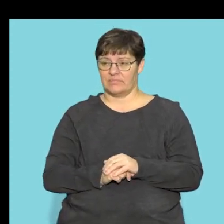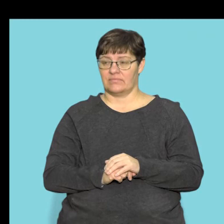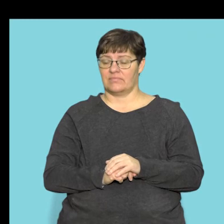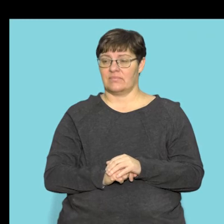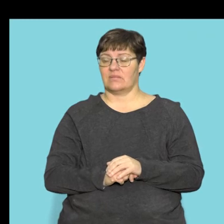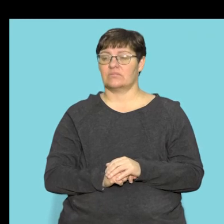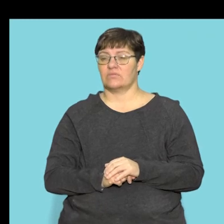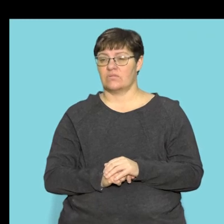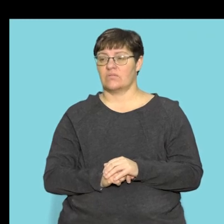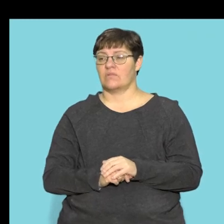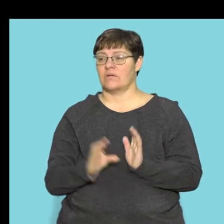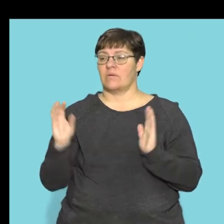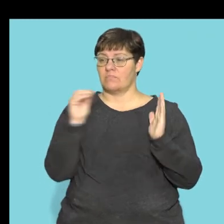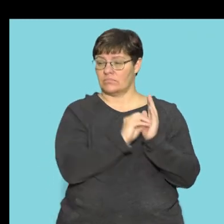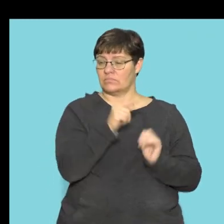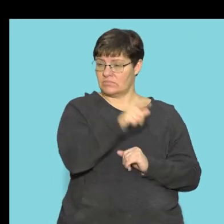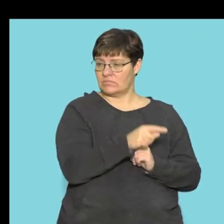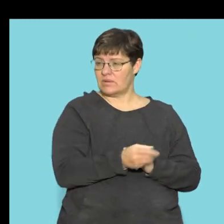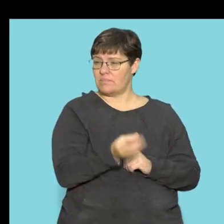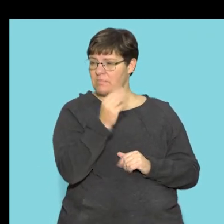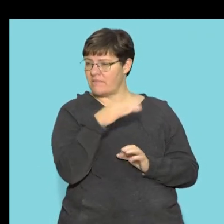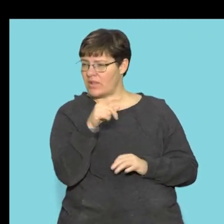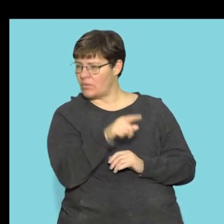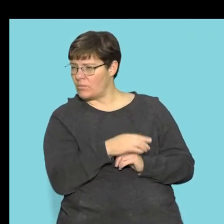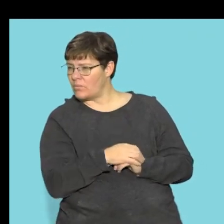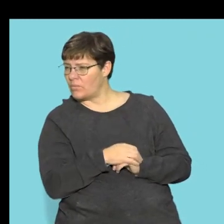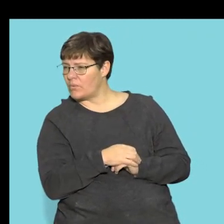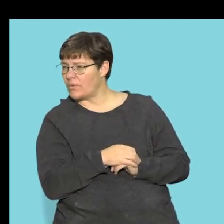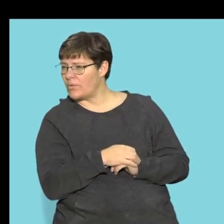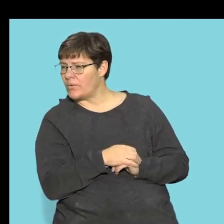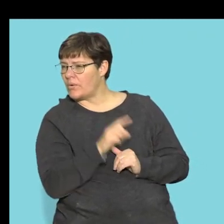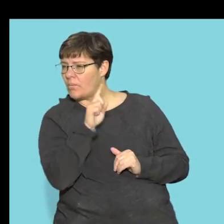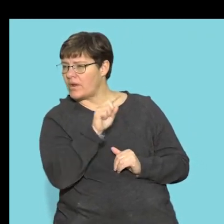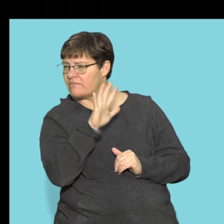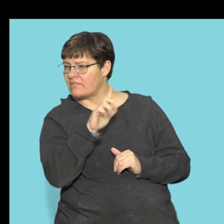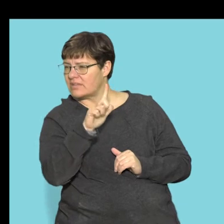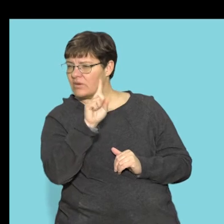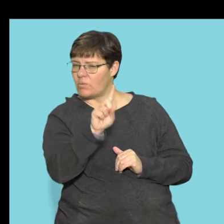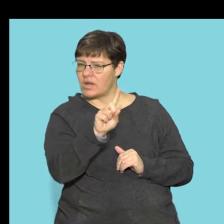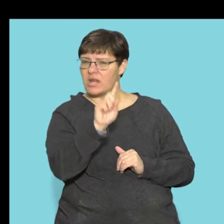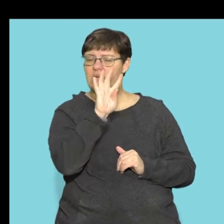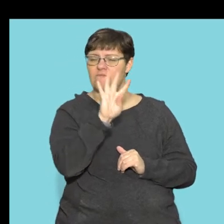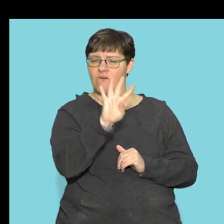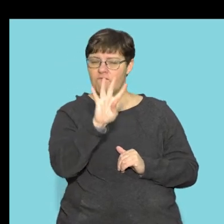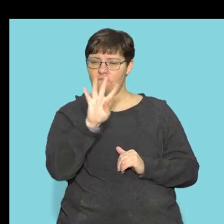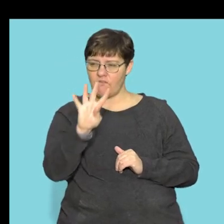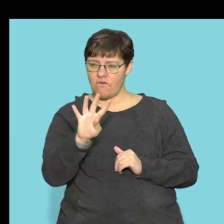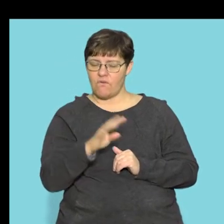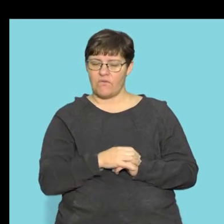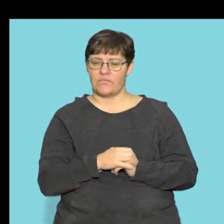The first calculation was the A value. So I'm just going to go back to get my values as they are.